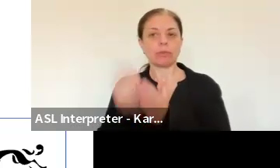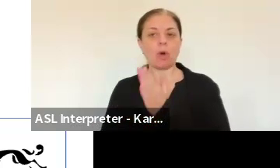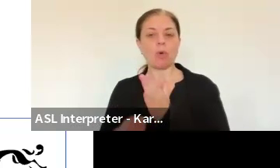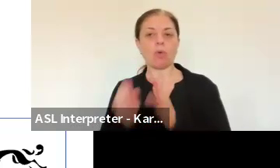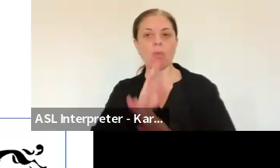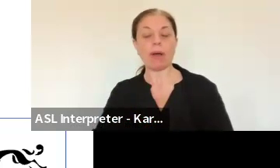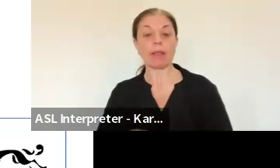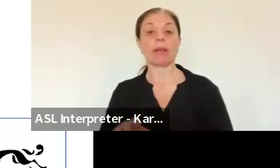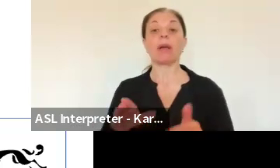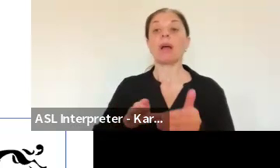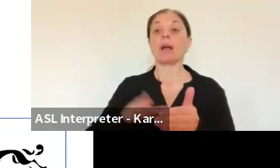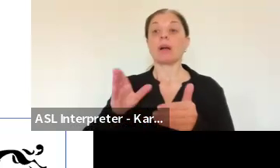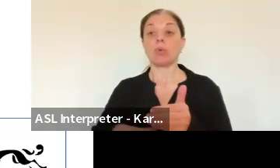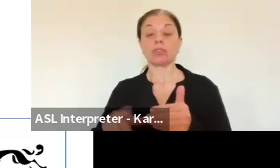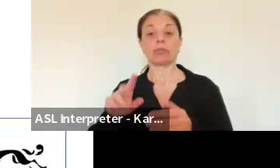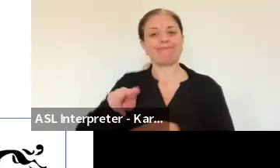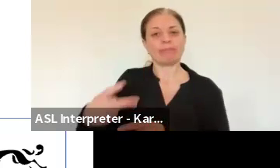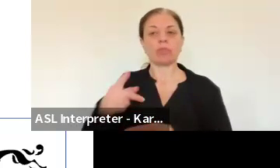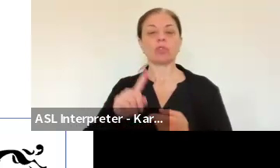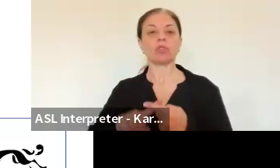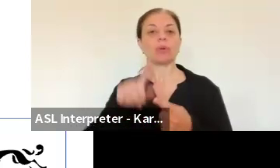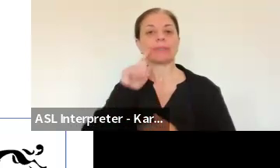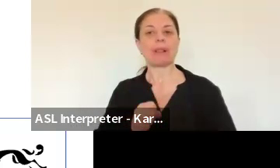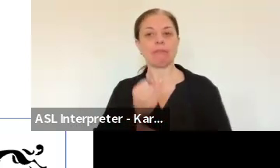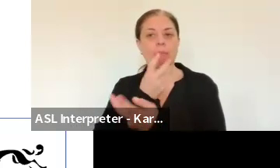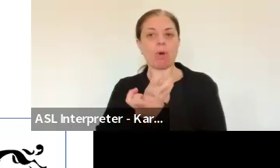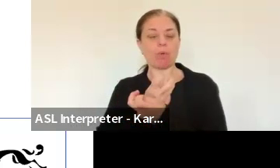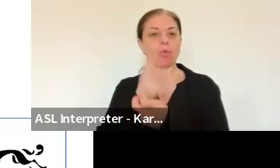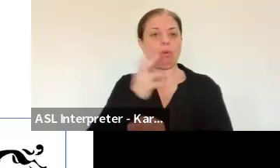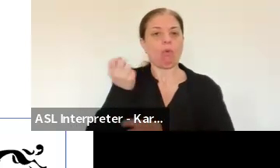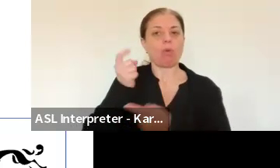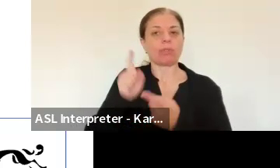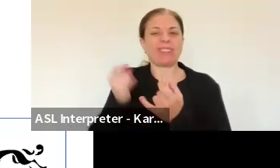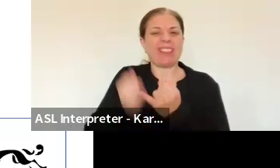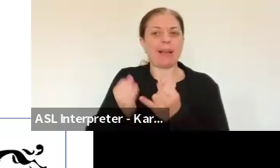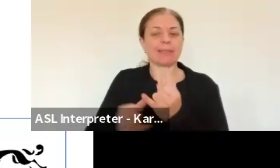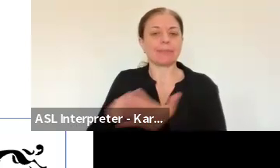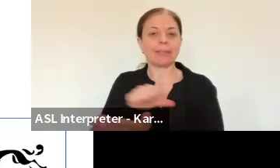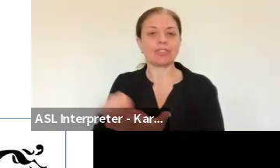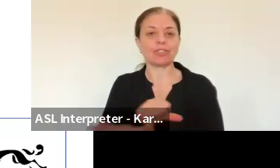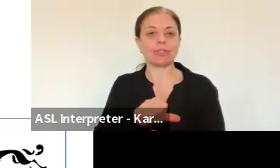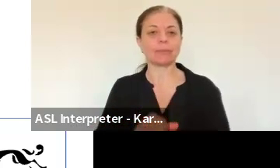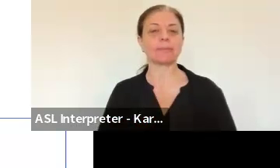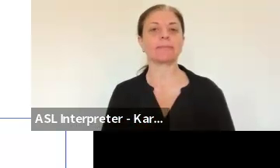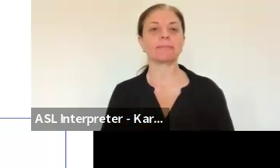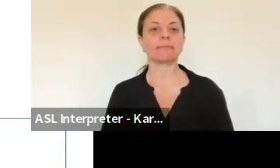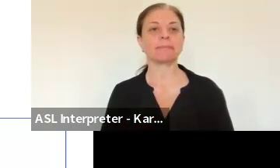This riveting conclusion to the Silver and Bone duology will hold you in its thrall until the very last page. Next.